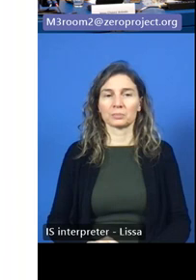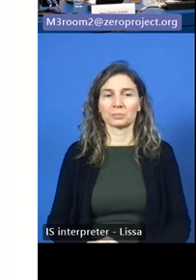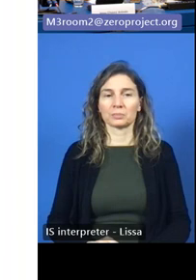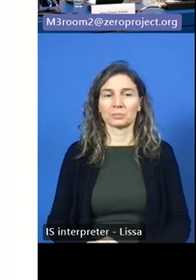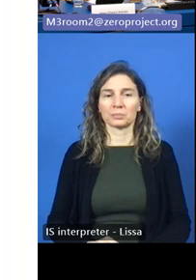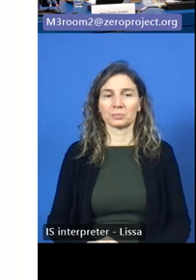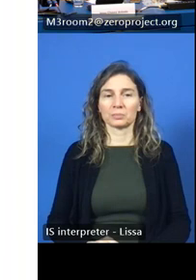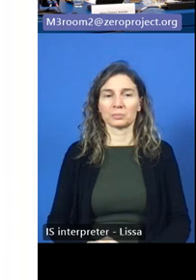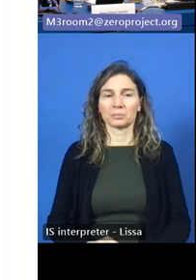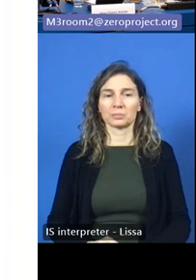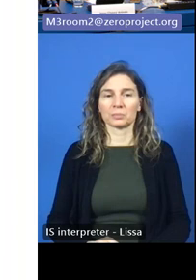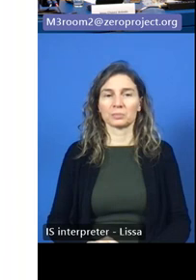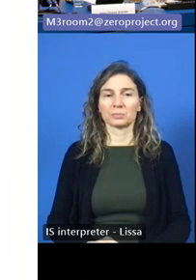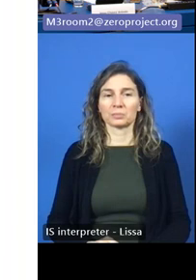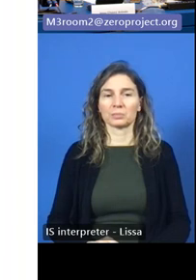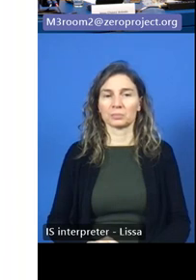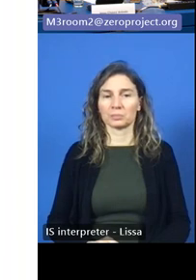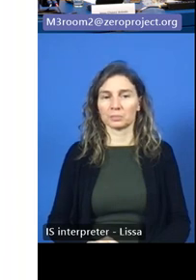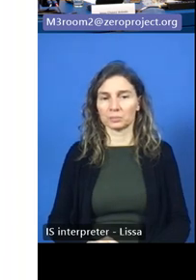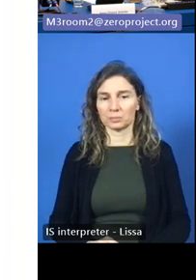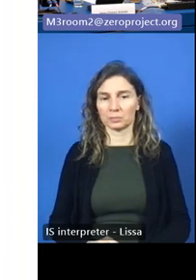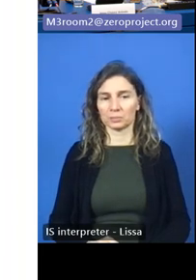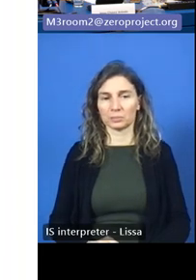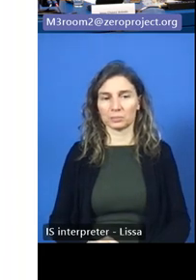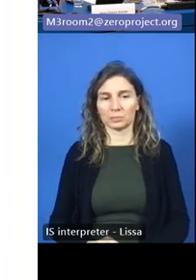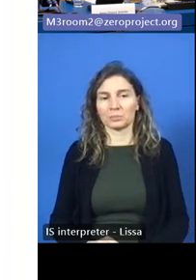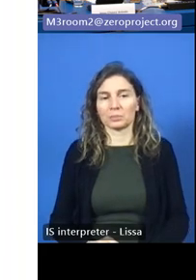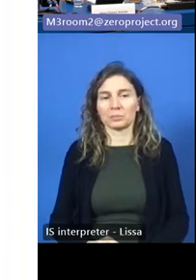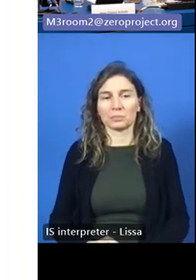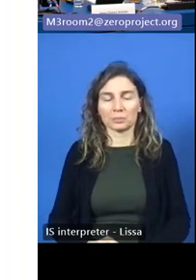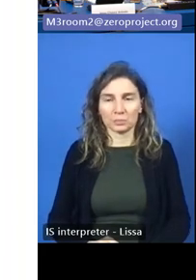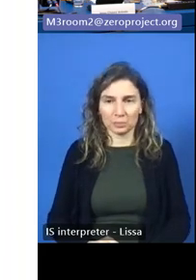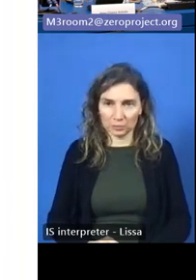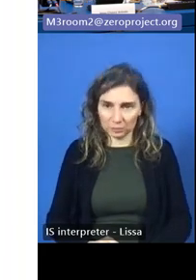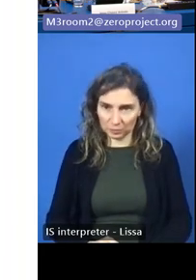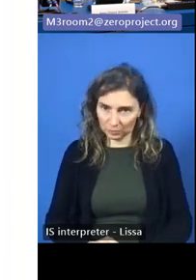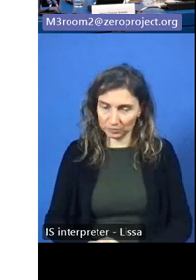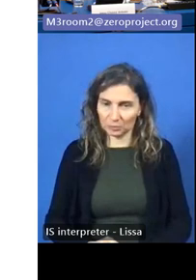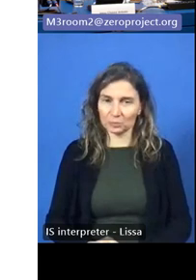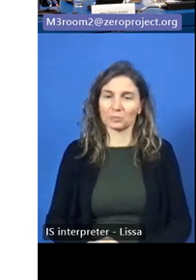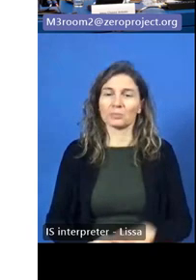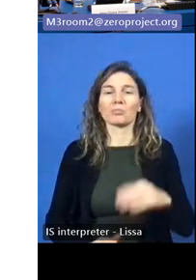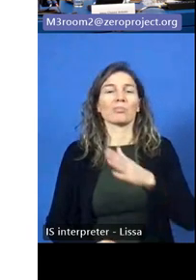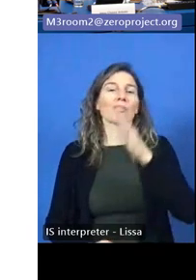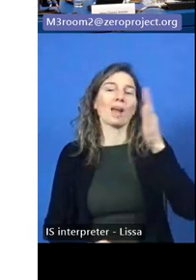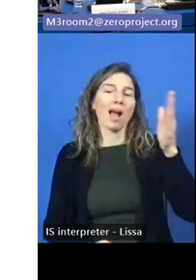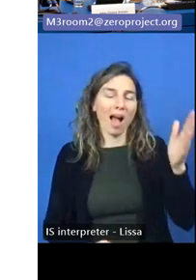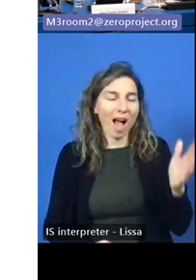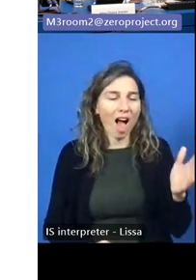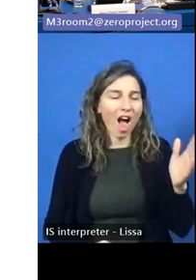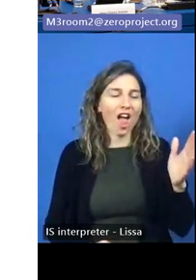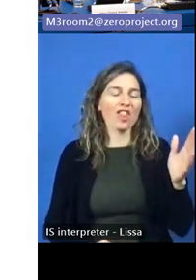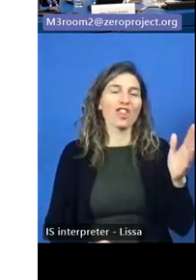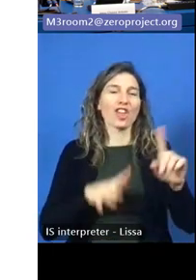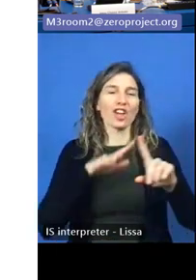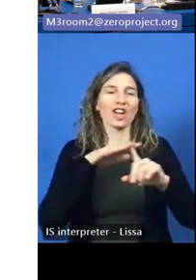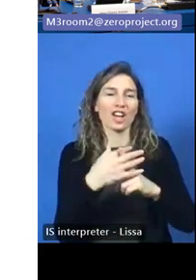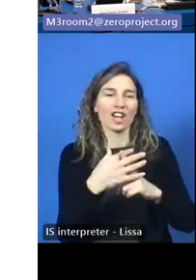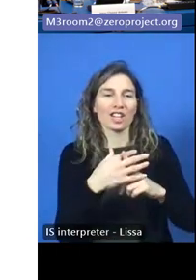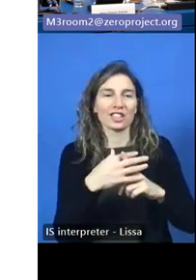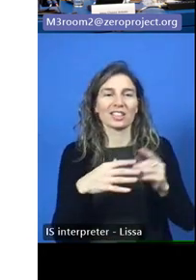sepan el idioma y tampoco un intérprete. So, the other life story that she wants to introduce is Yanina,